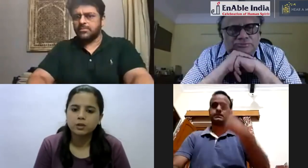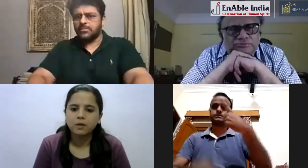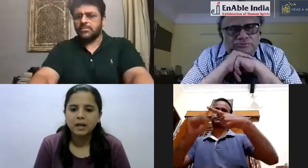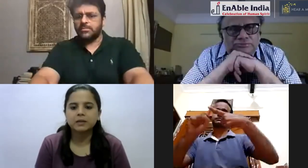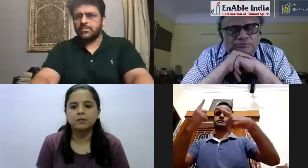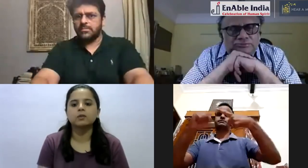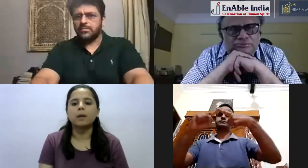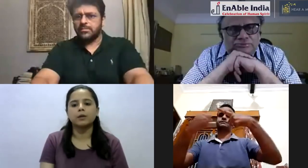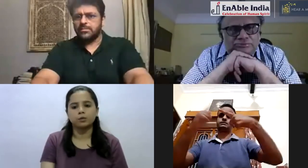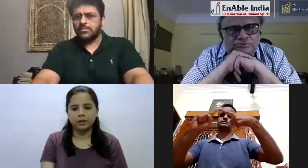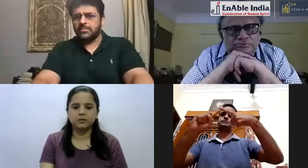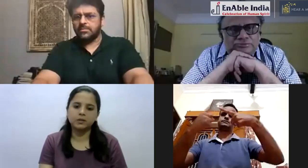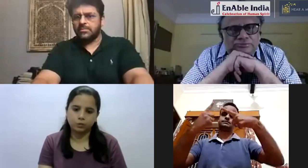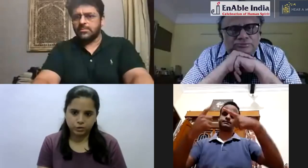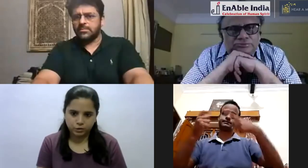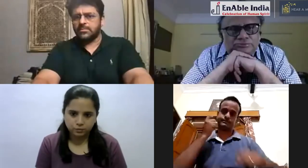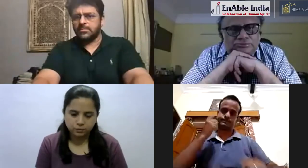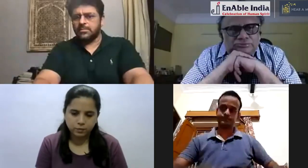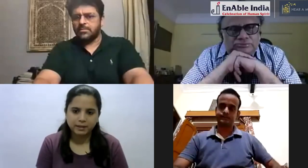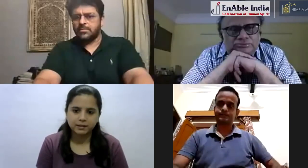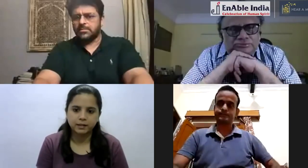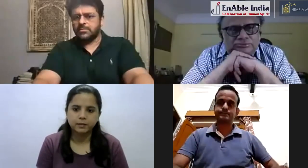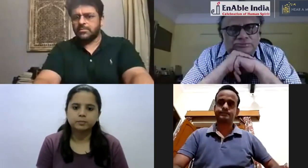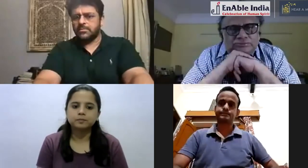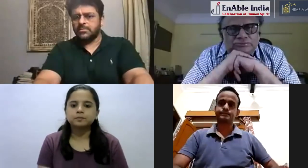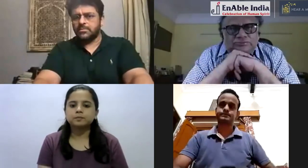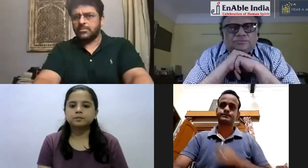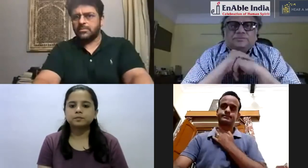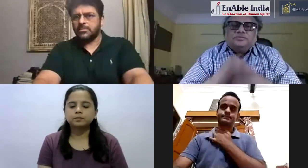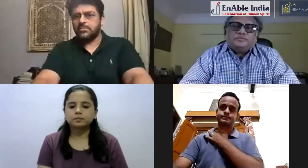the question, why that was happened to me. The first question from my side.